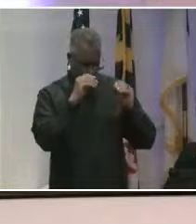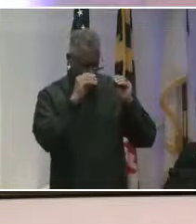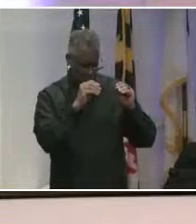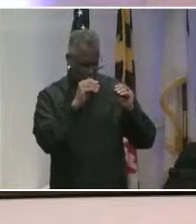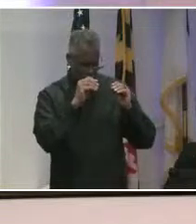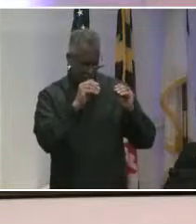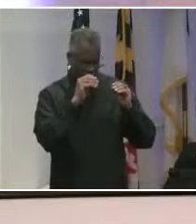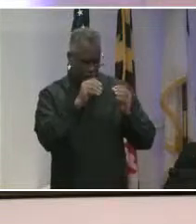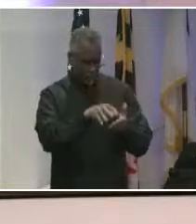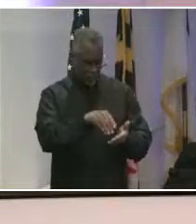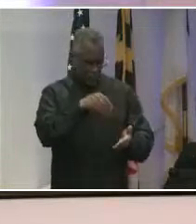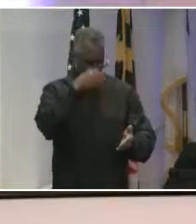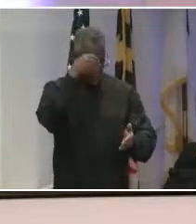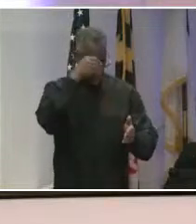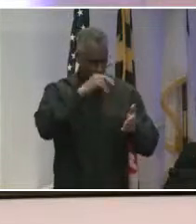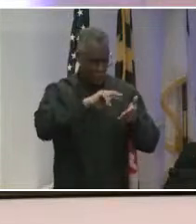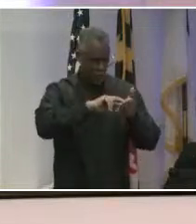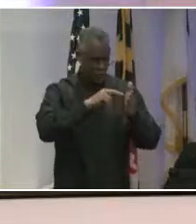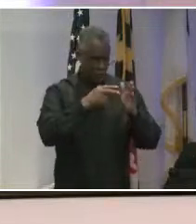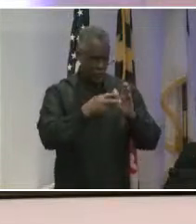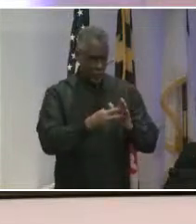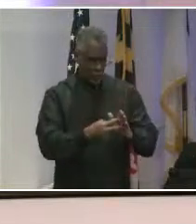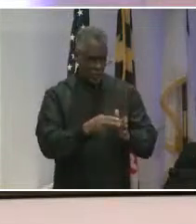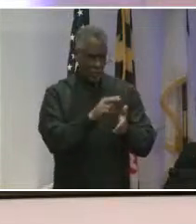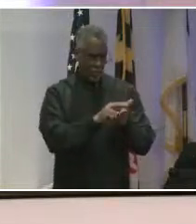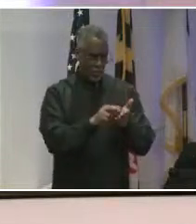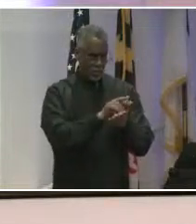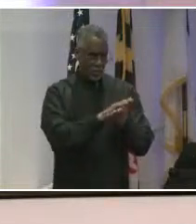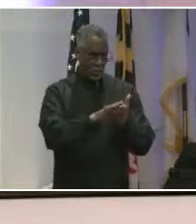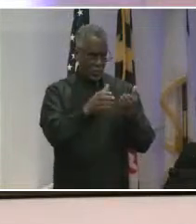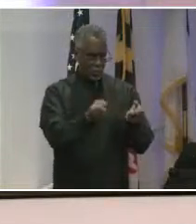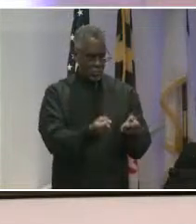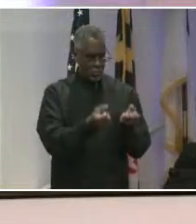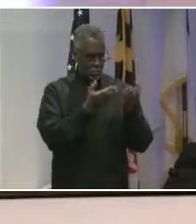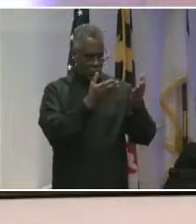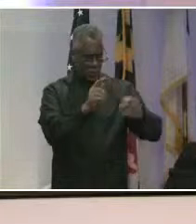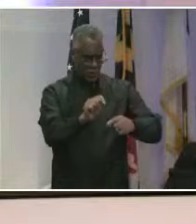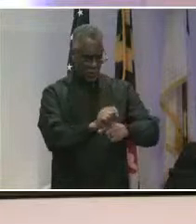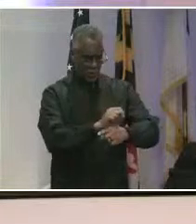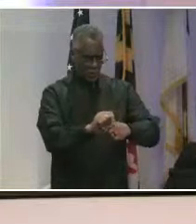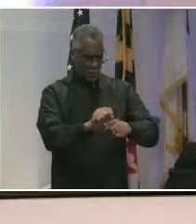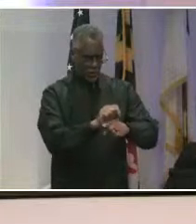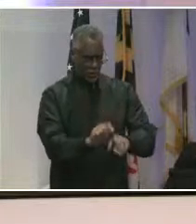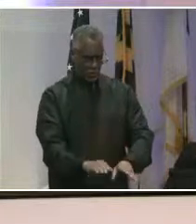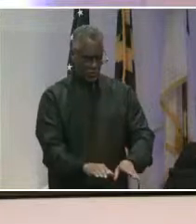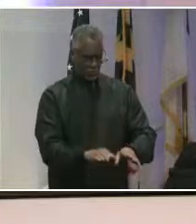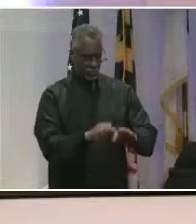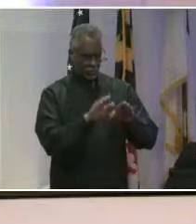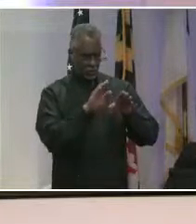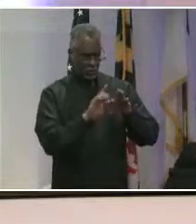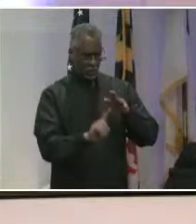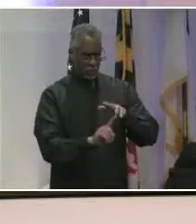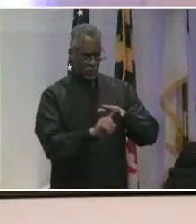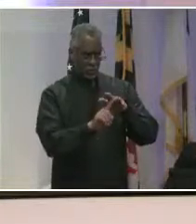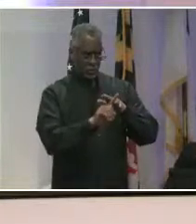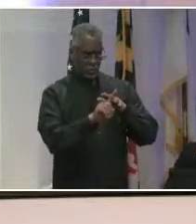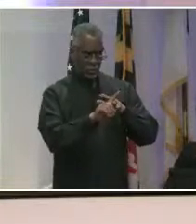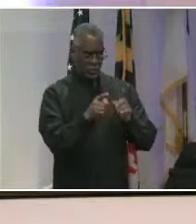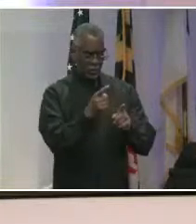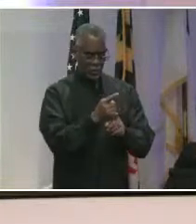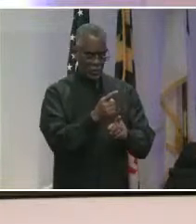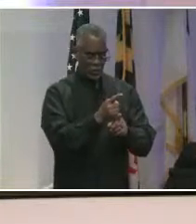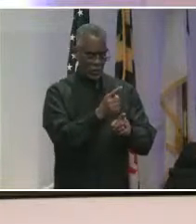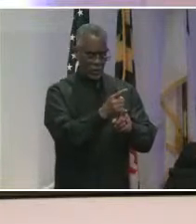to learn the meaning and purpose of the Holy Sacrament, that he shall be trained to give regular and faithful attendance upon the